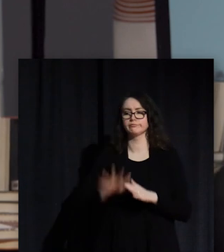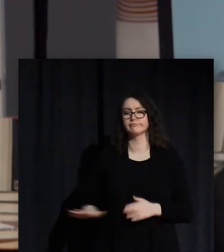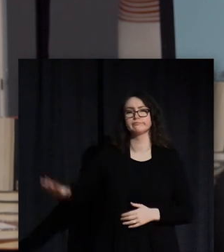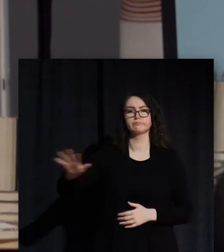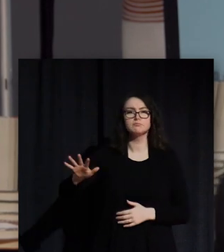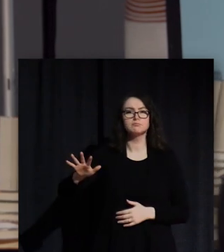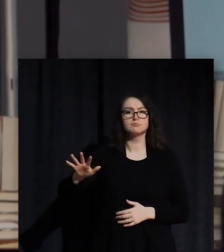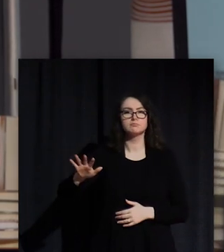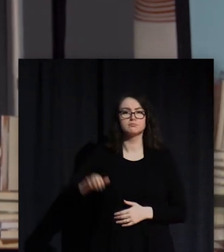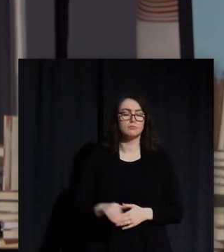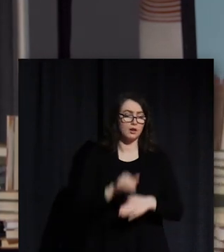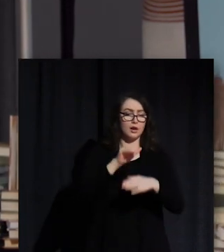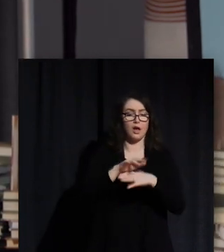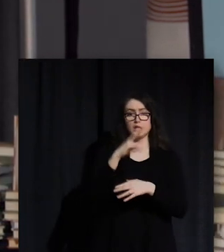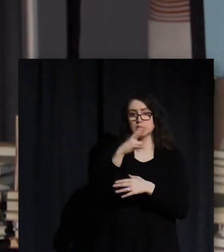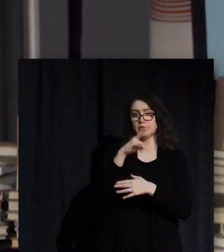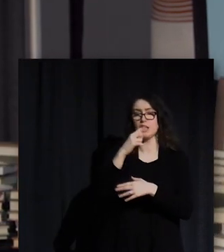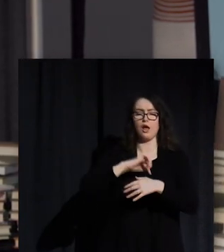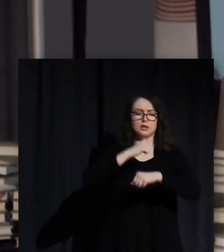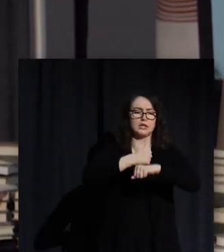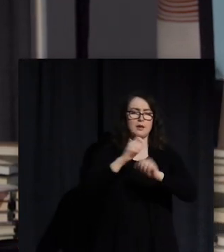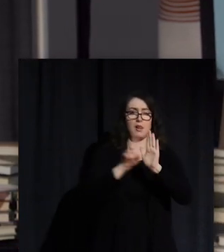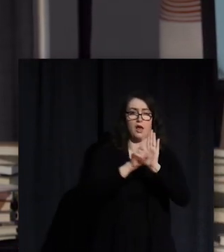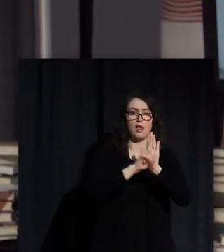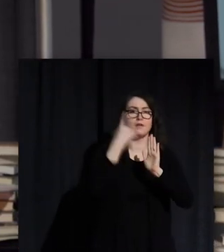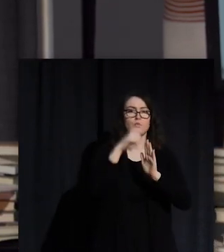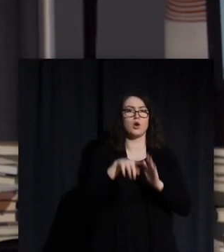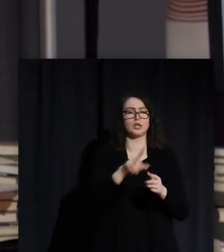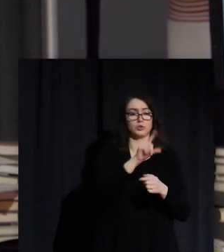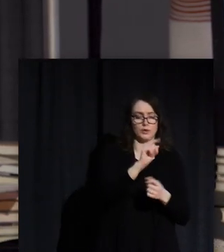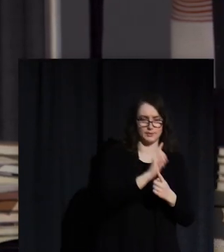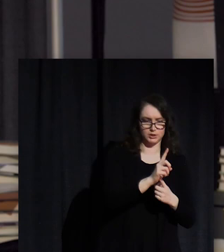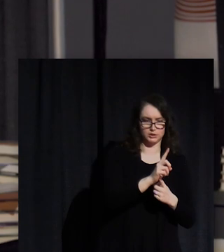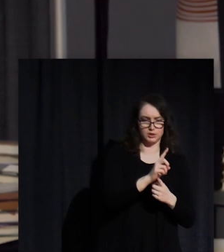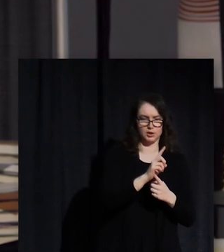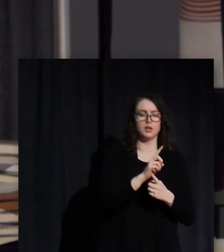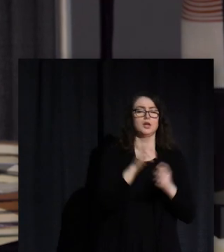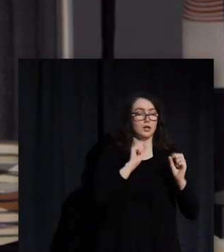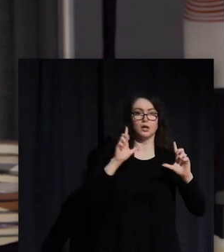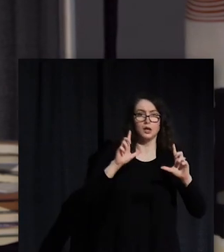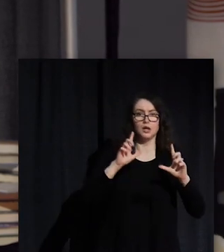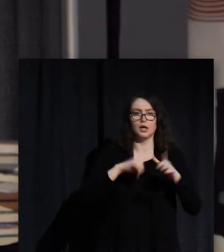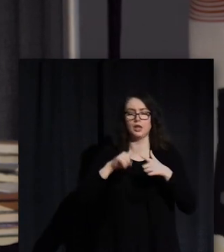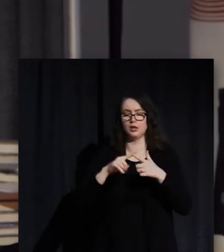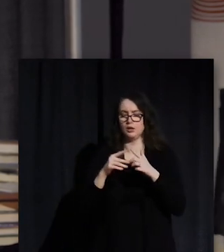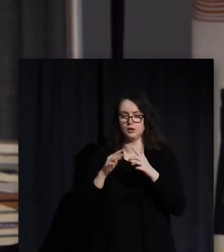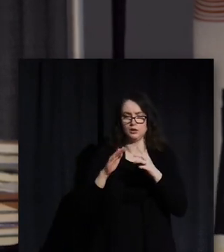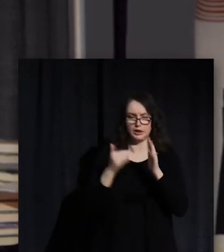night 17, I set my alarm for 20 minutes and then another 20 minutes because at first I can't see straight.